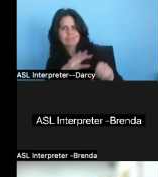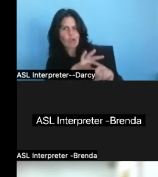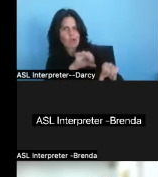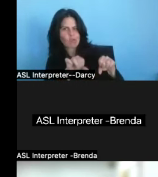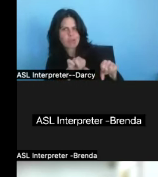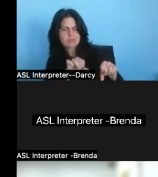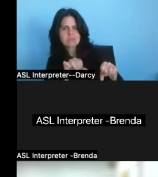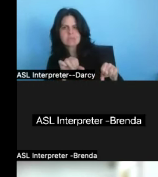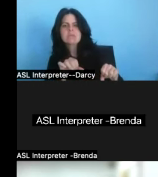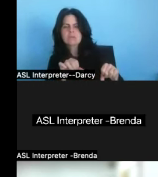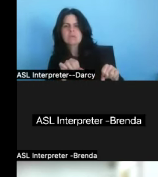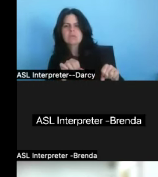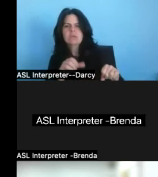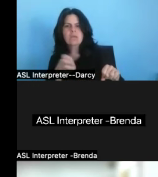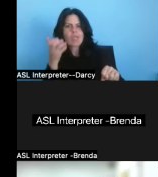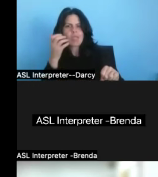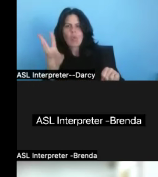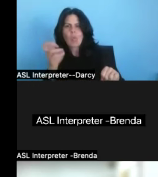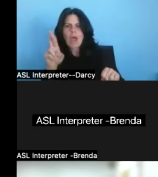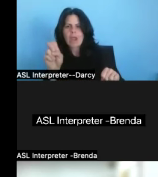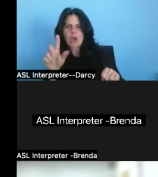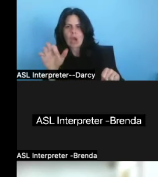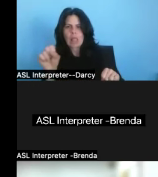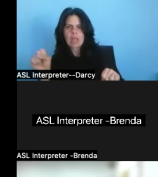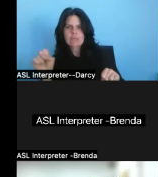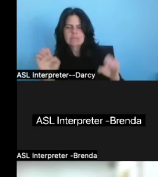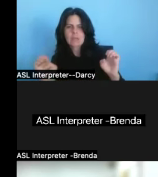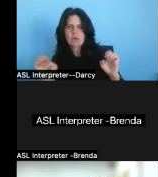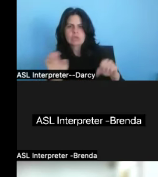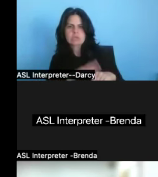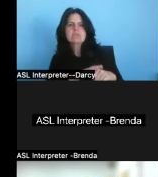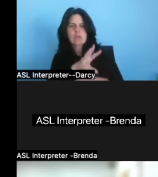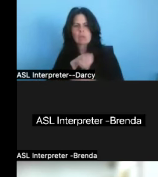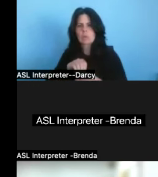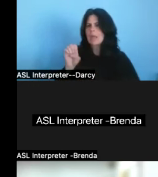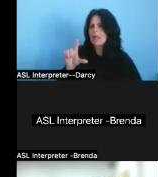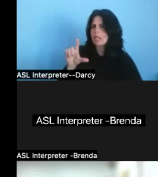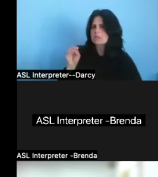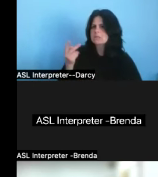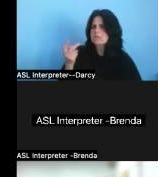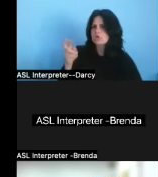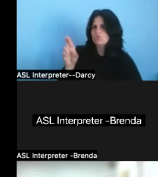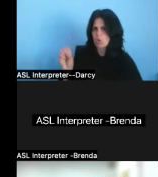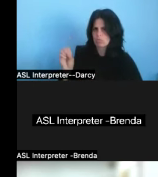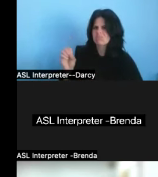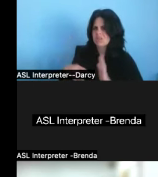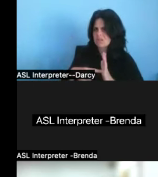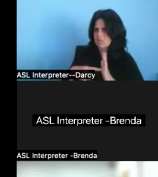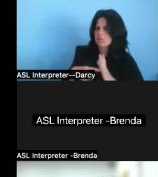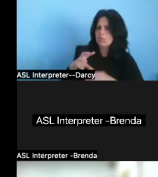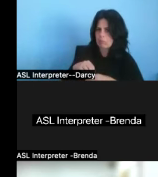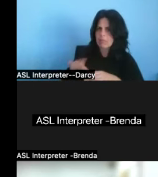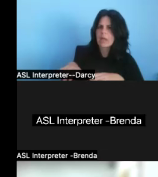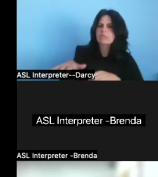the wireless emergency alerts did include the area of El Centro, for example. And for this earthquake